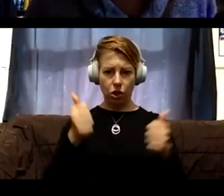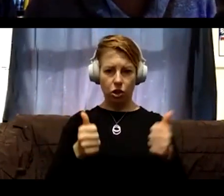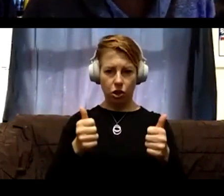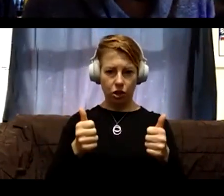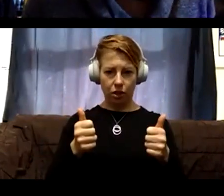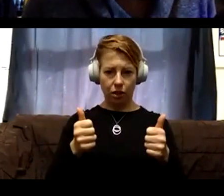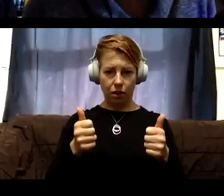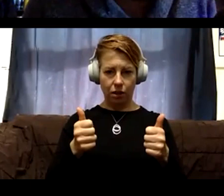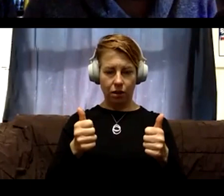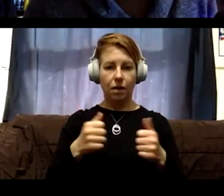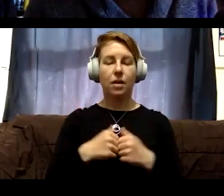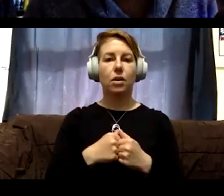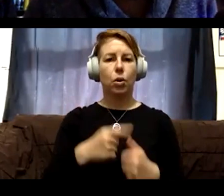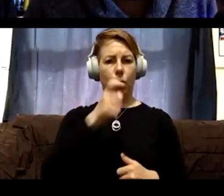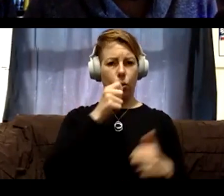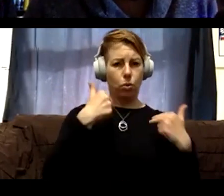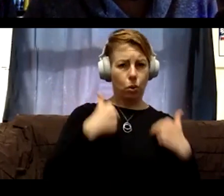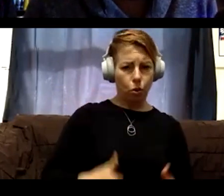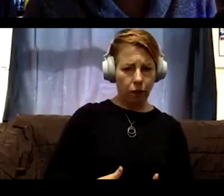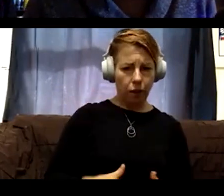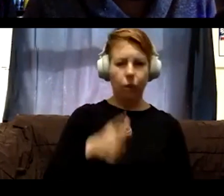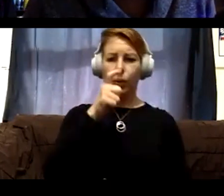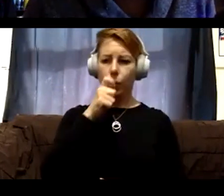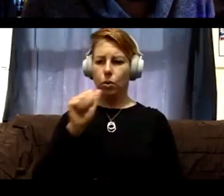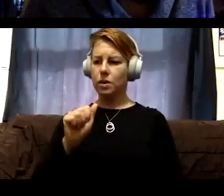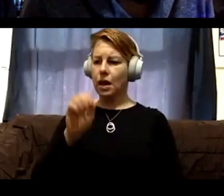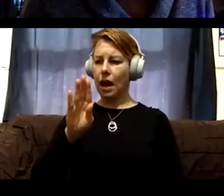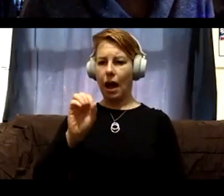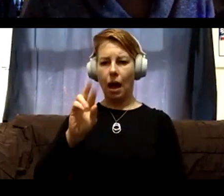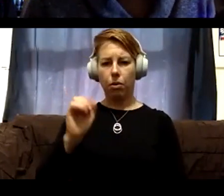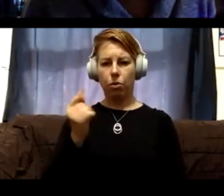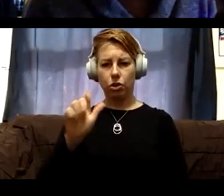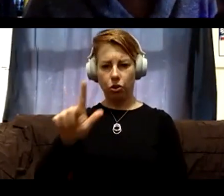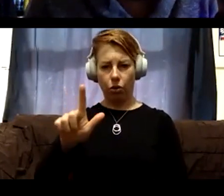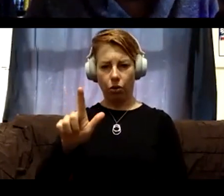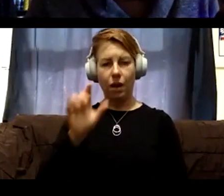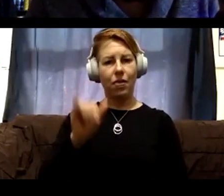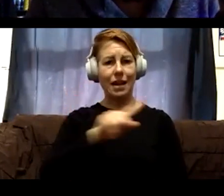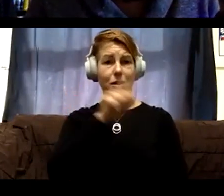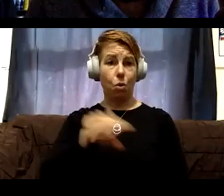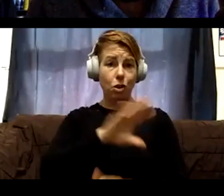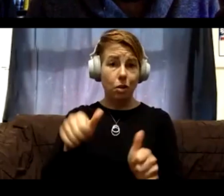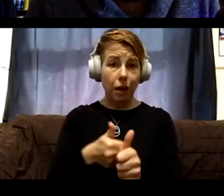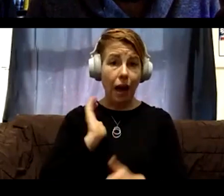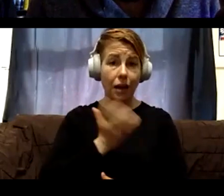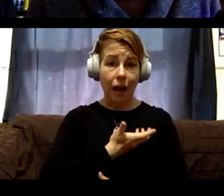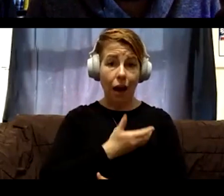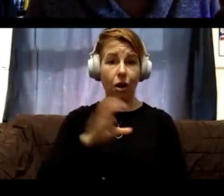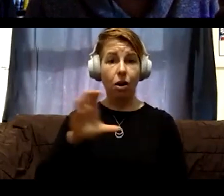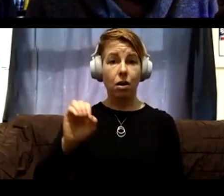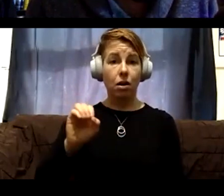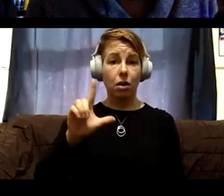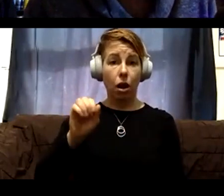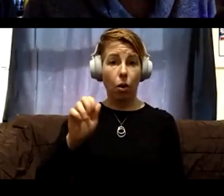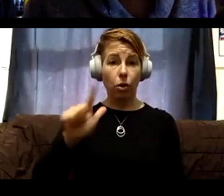Who is human and who is Aboriginal? That is the question that animates the colonial enterprise, isn't it? Who